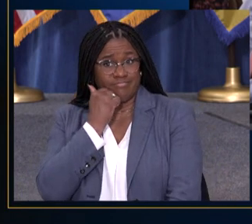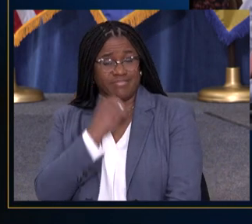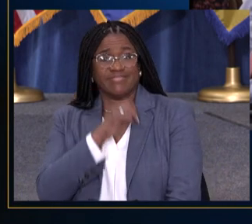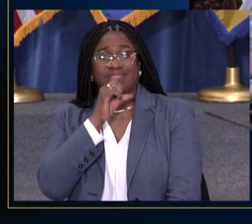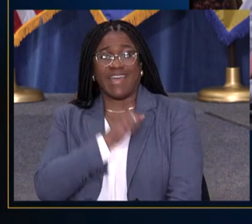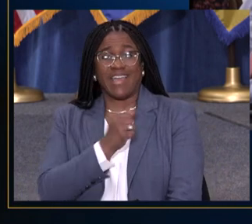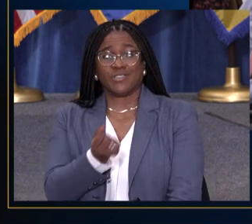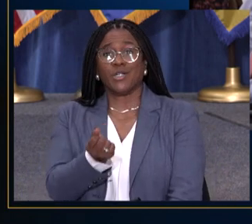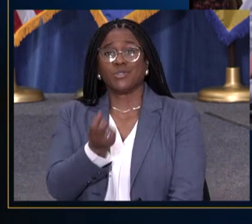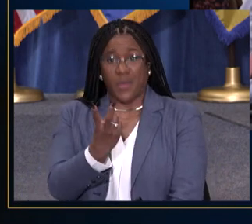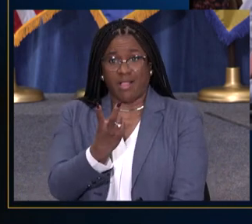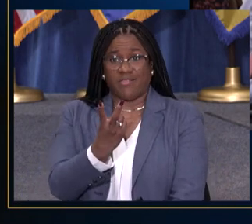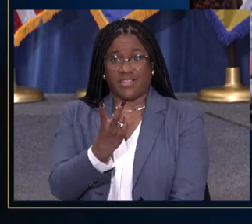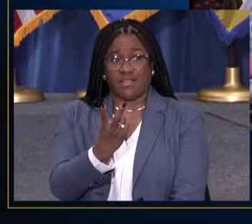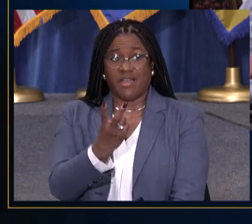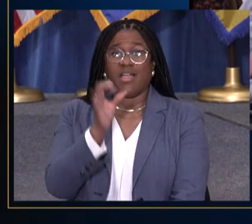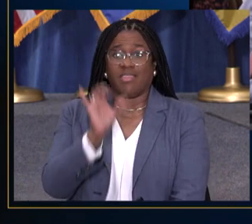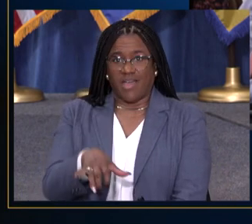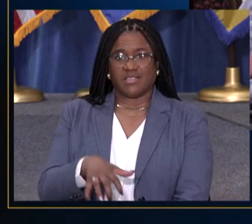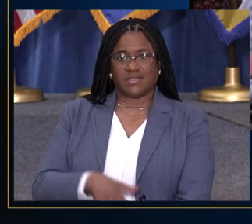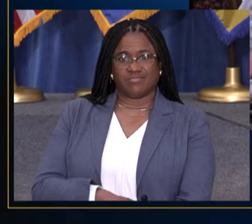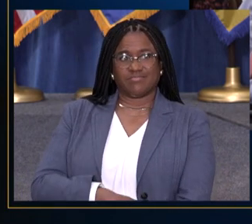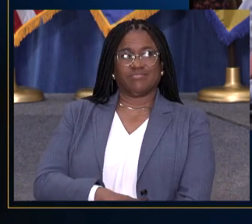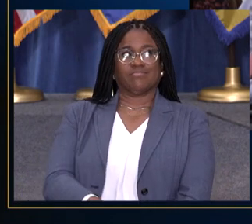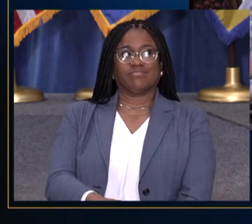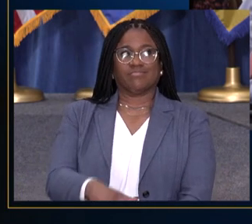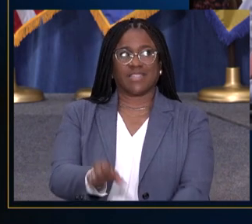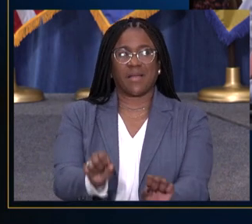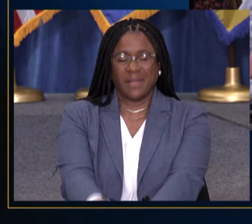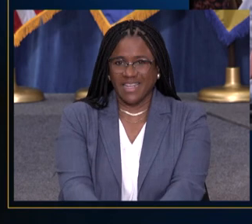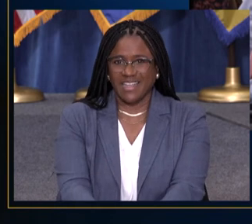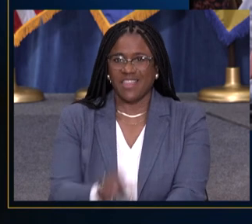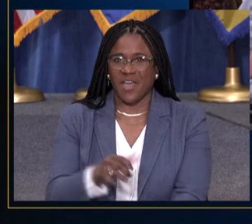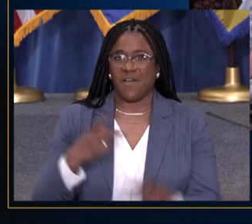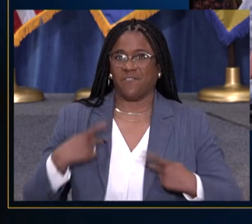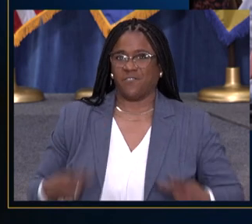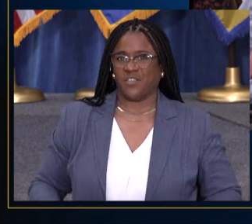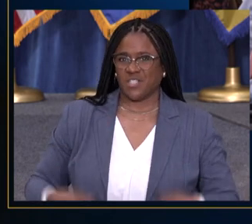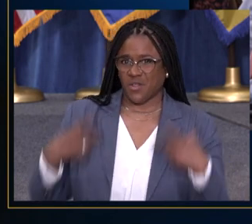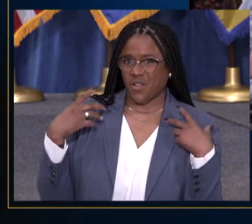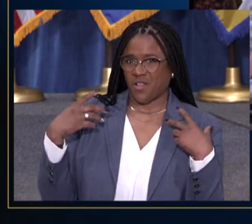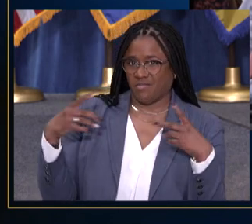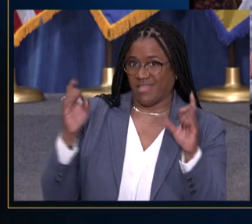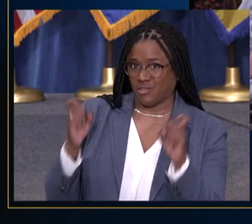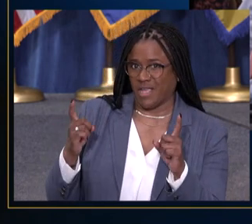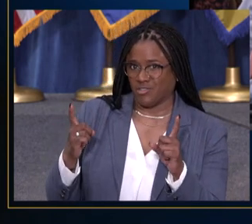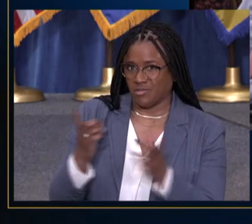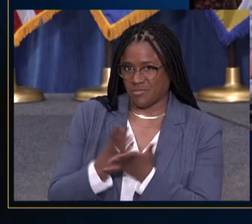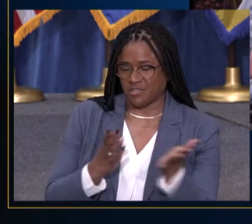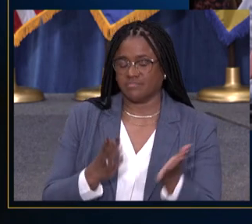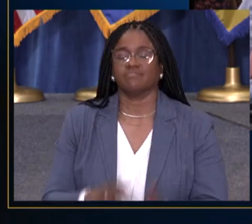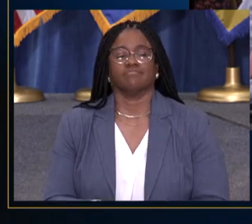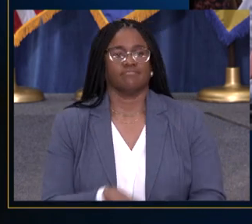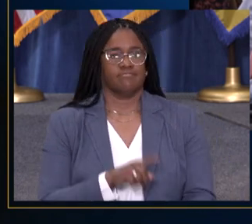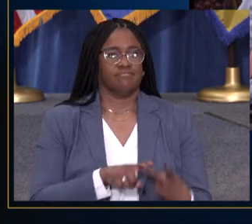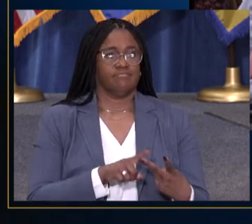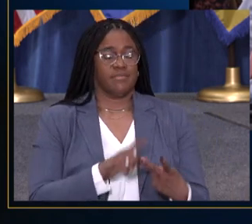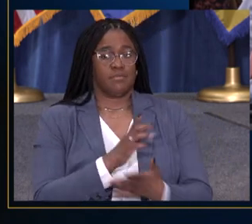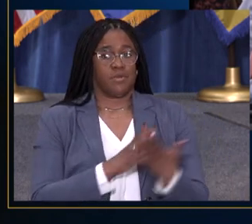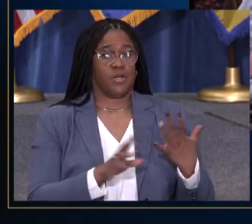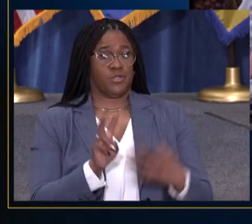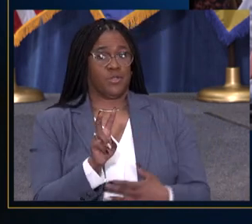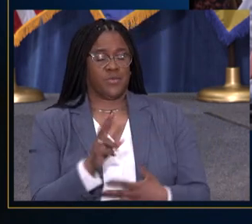of 12, which is reproduction. That would be your physical education part. And your part two would be your